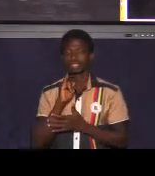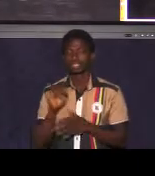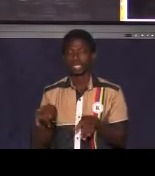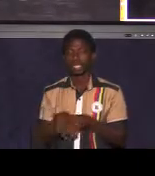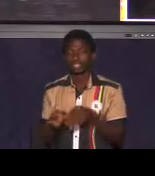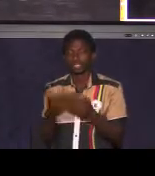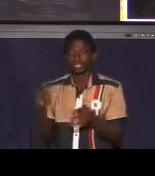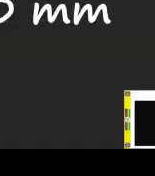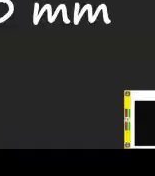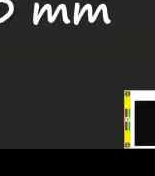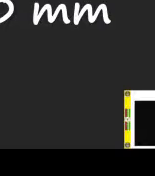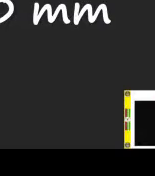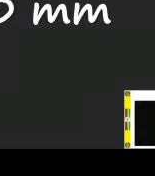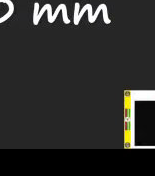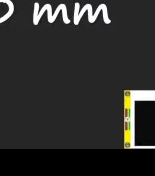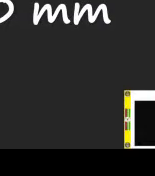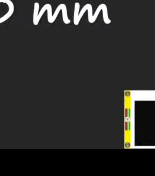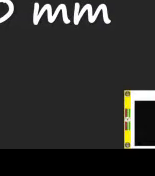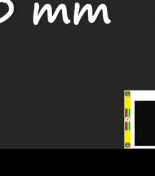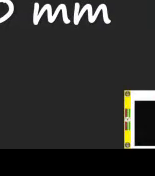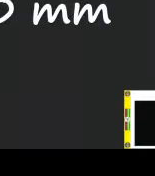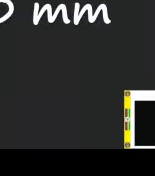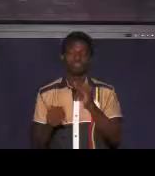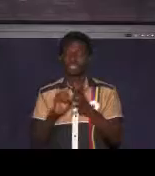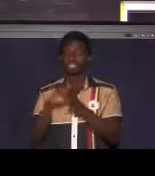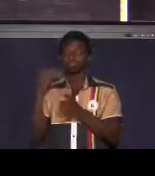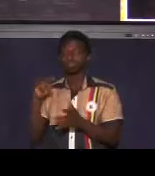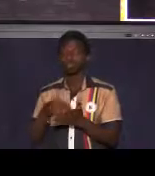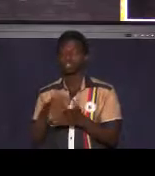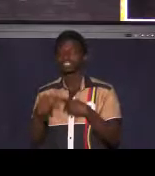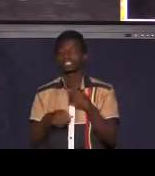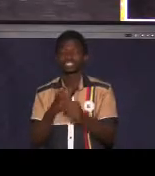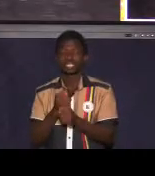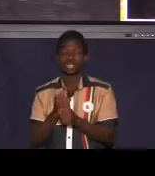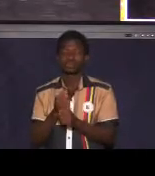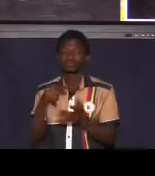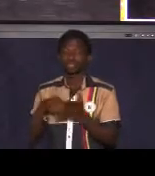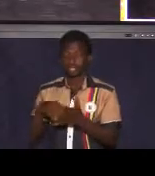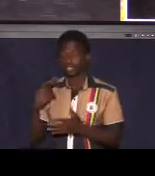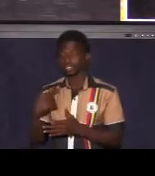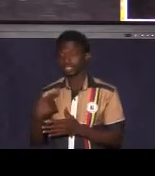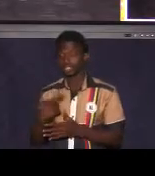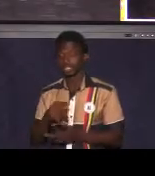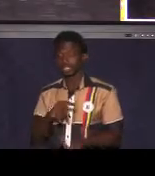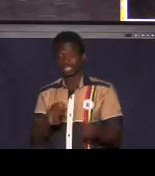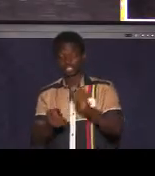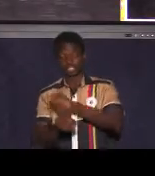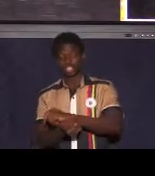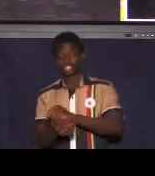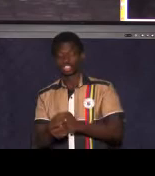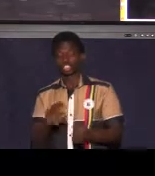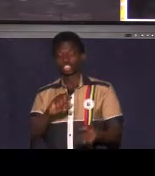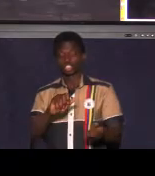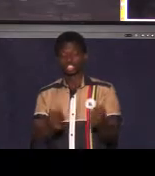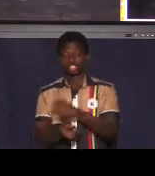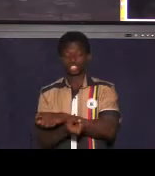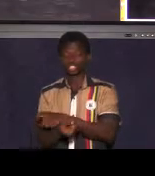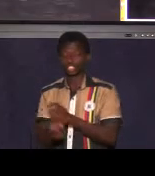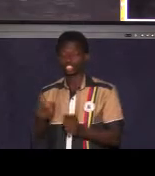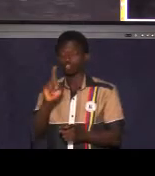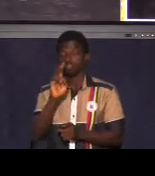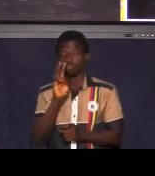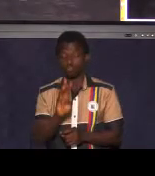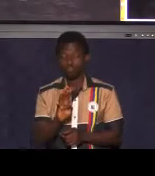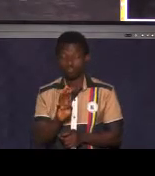that's as easy as that. Let's check out a final example of this type. This says, change